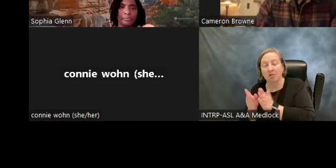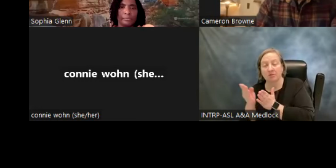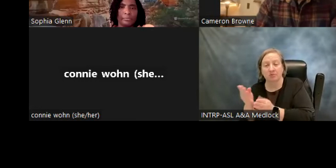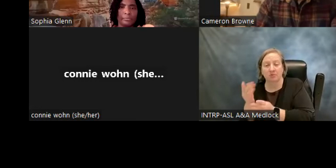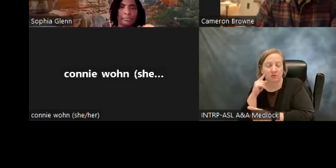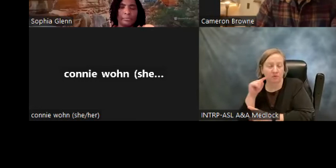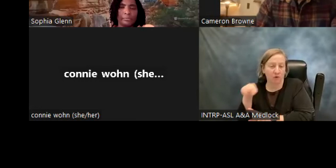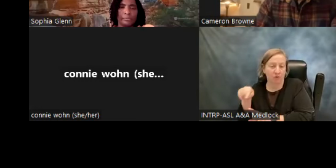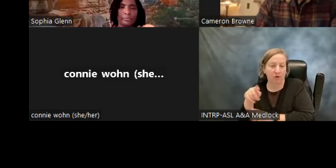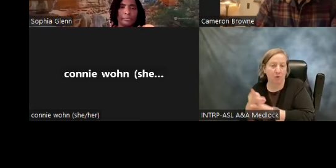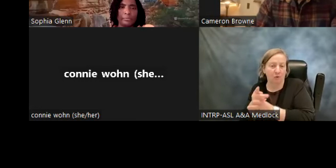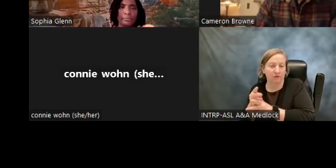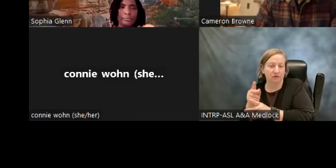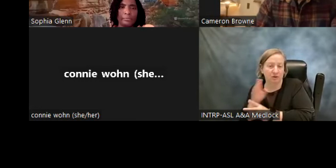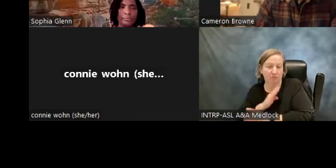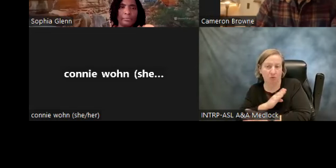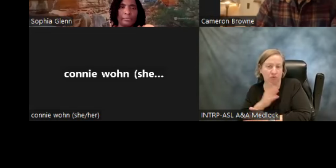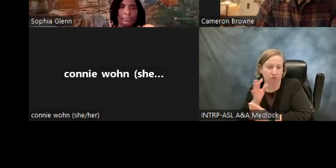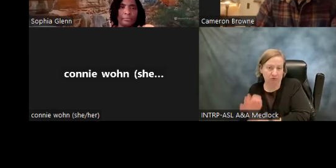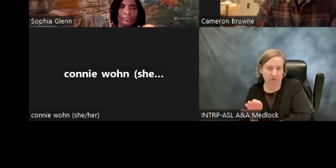the oversight board to consider.